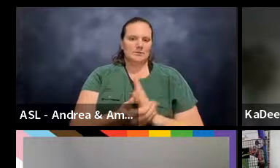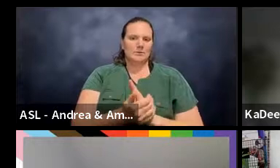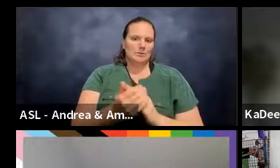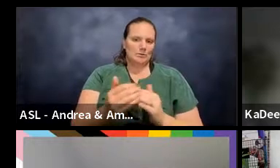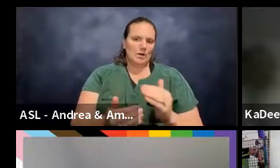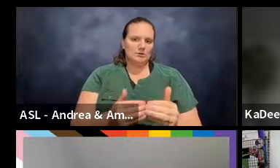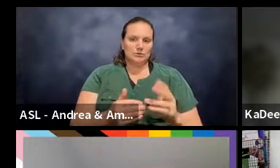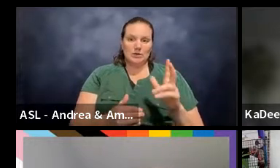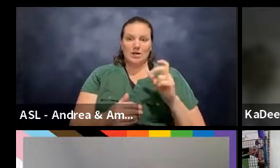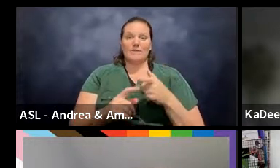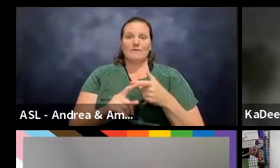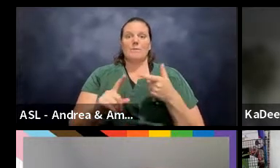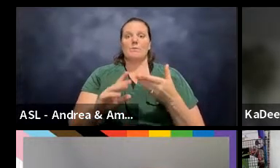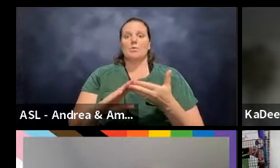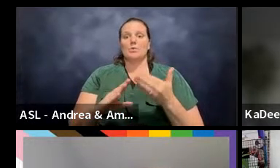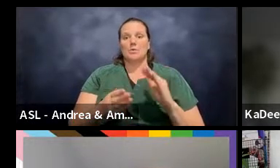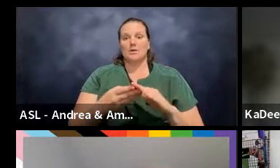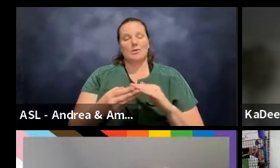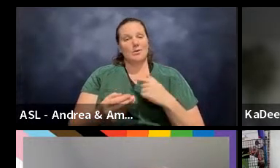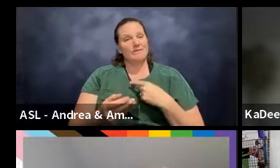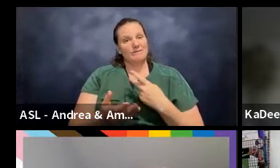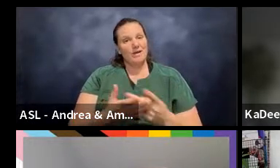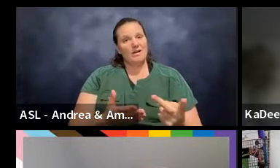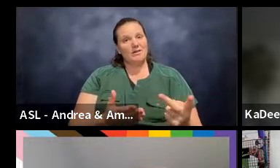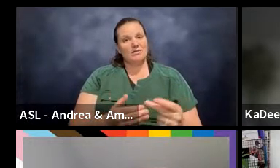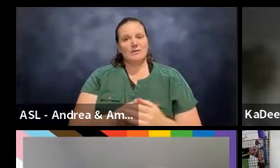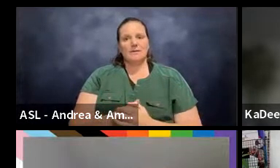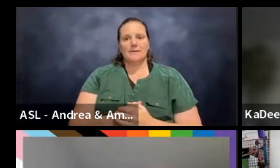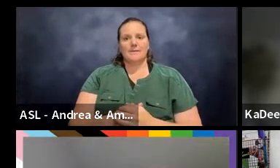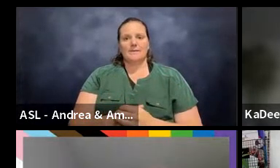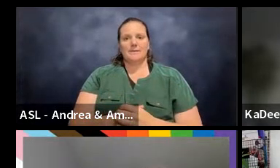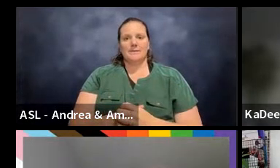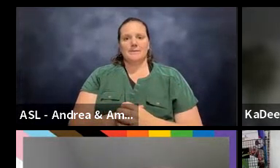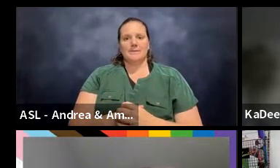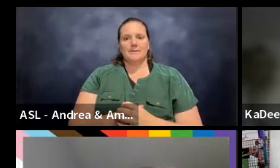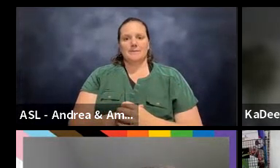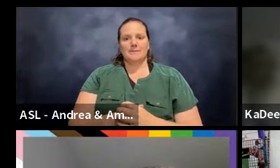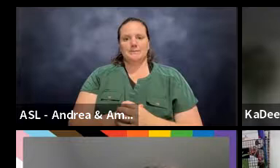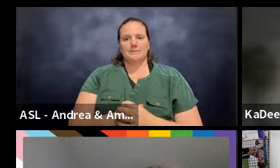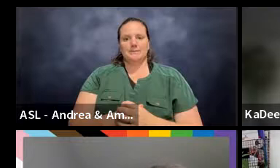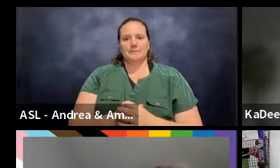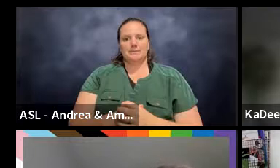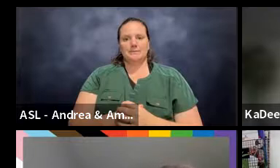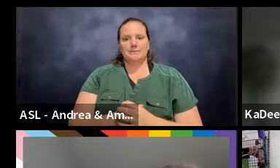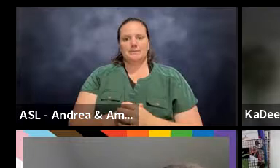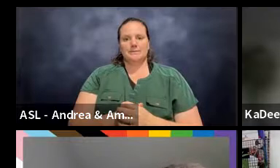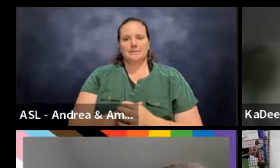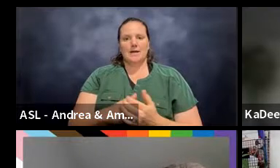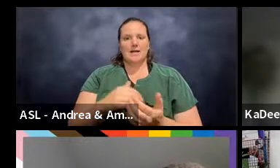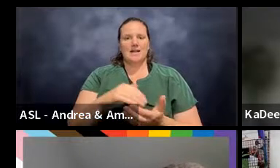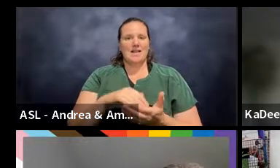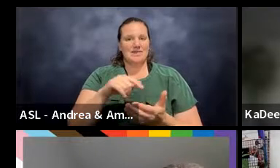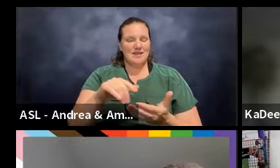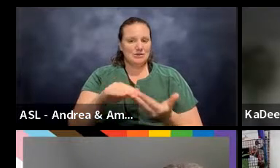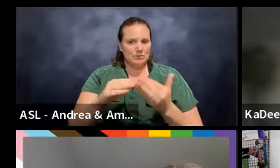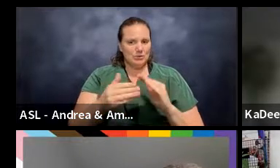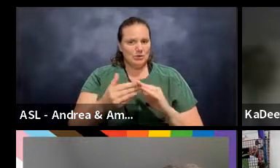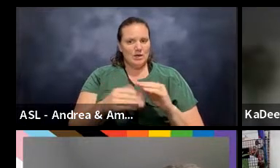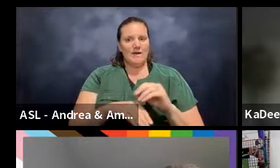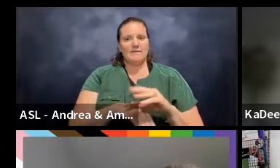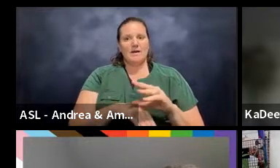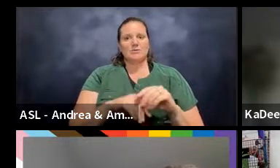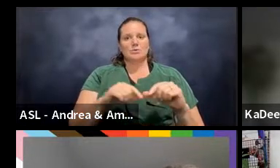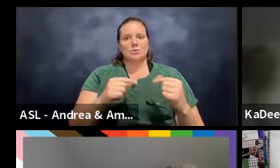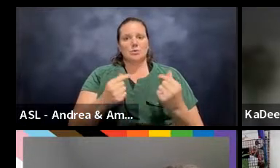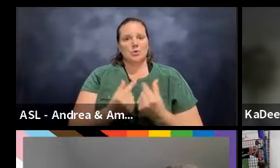to hear from the community, we have failed. Once again, by having this community advisory group, by